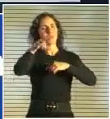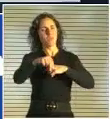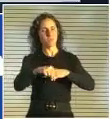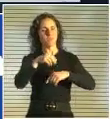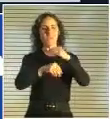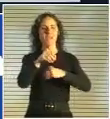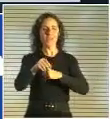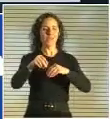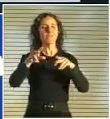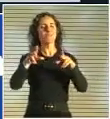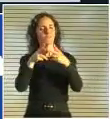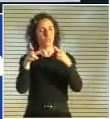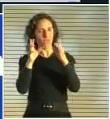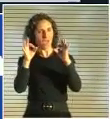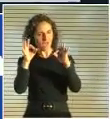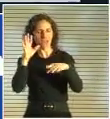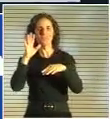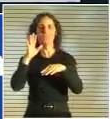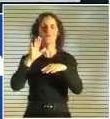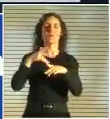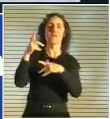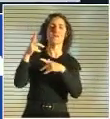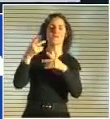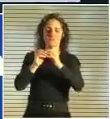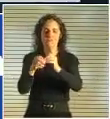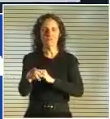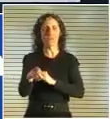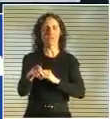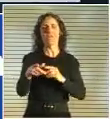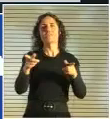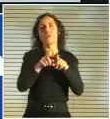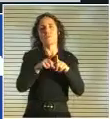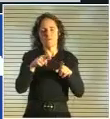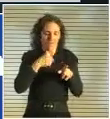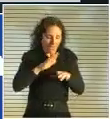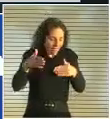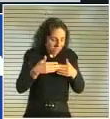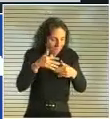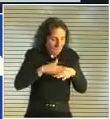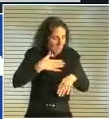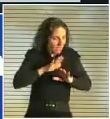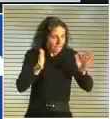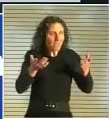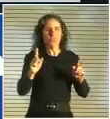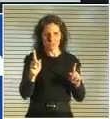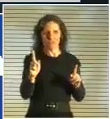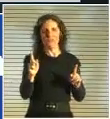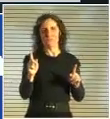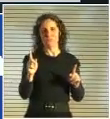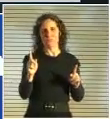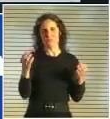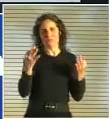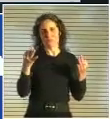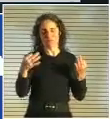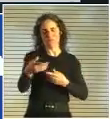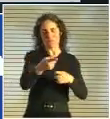backyard. This is a typical issue, say, for everyone's for renewable energy and for clean energy, but